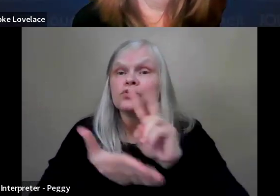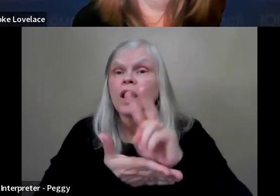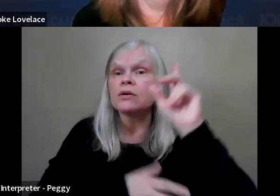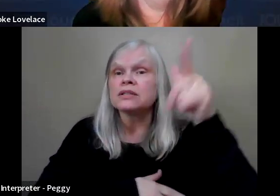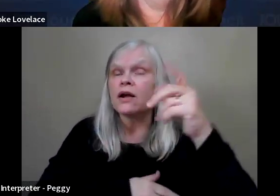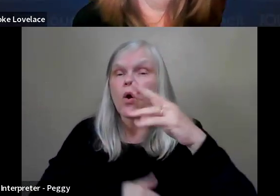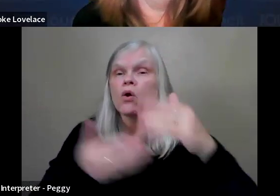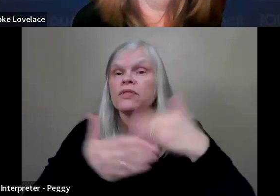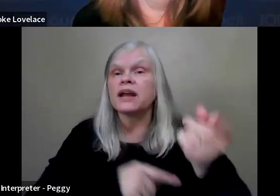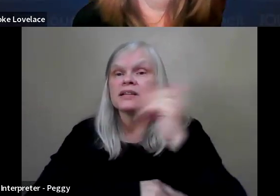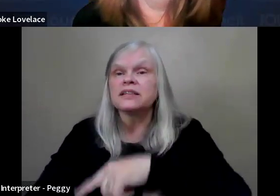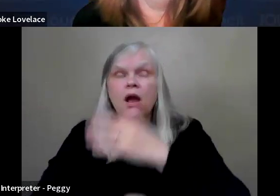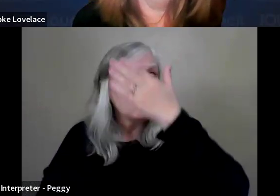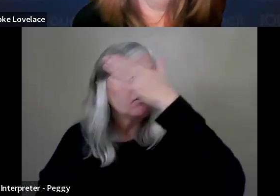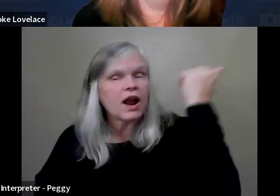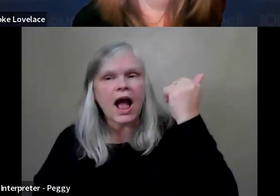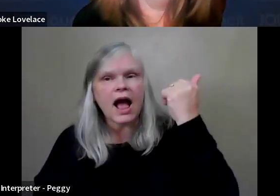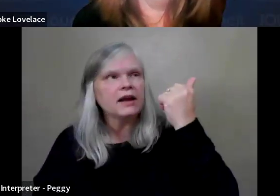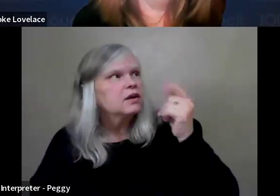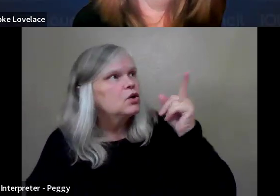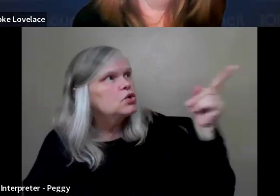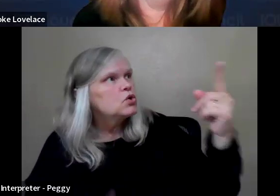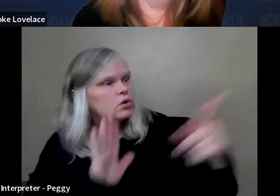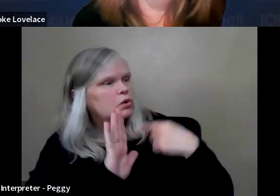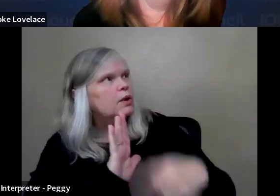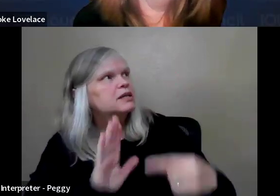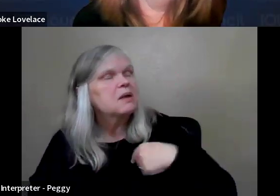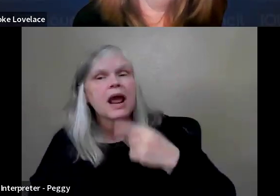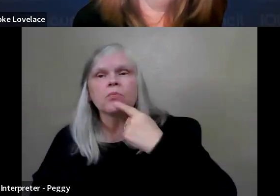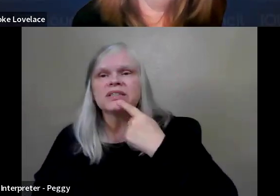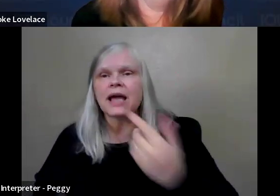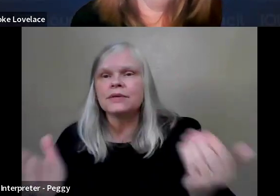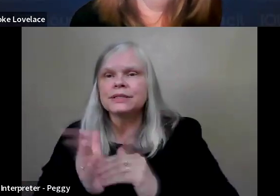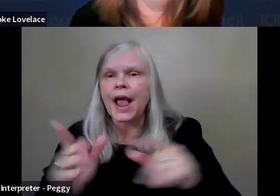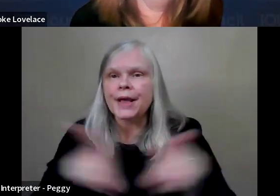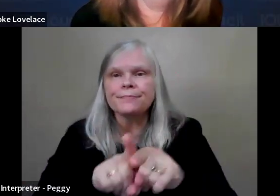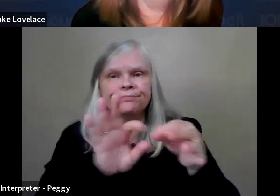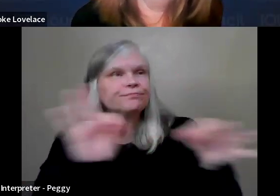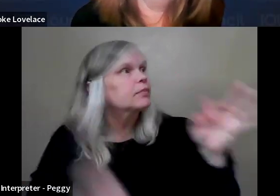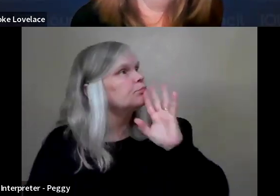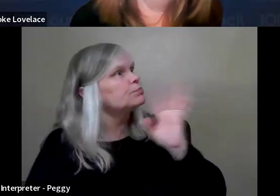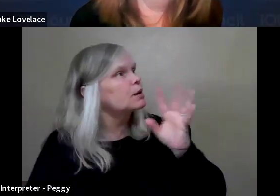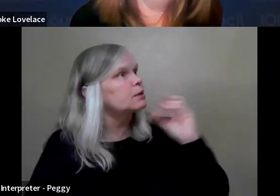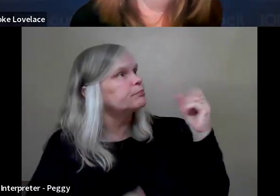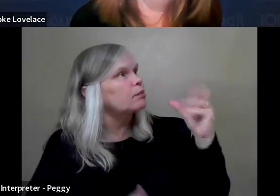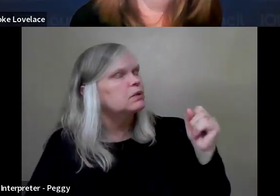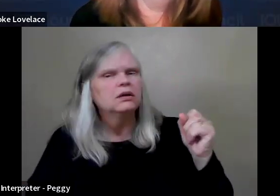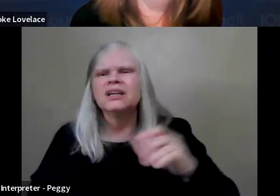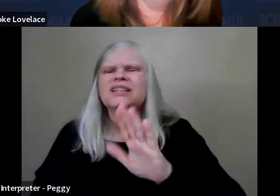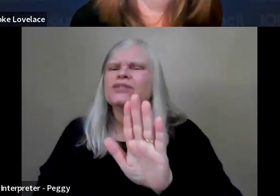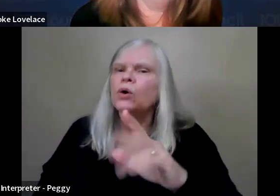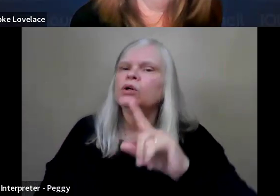next day, they might forget you even corrected them and say the same thing again. So it's just best to connect.